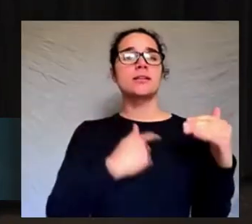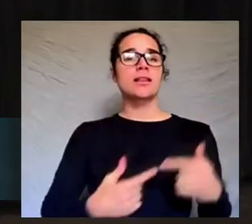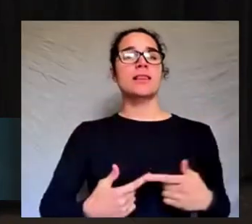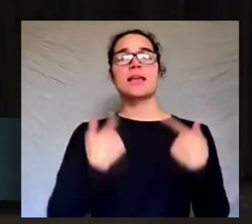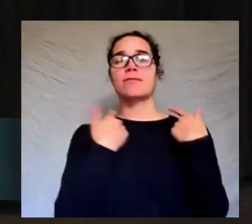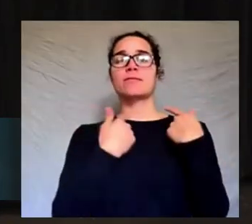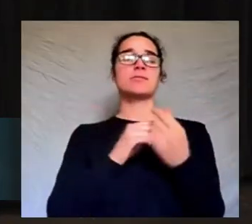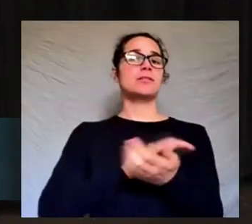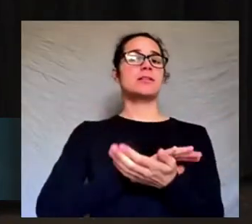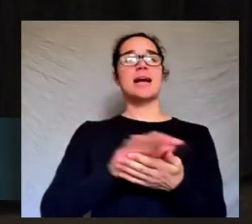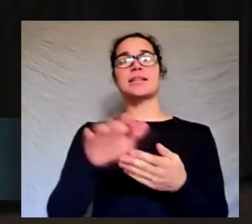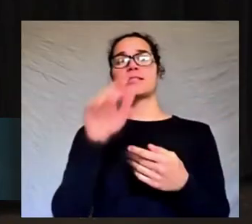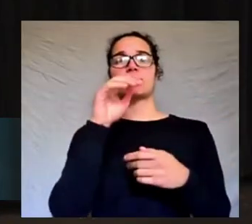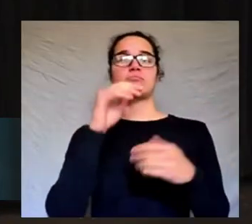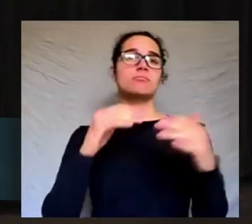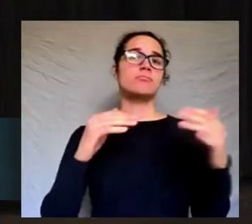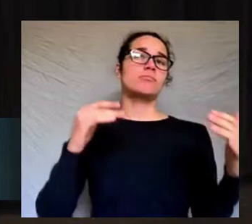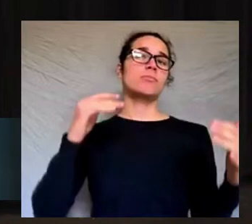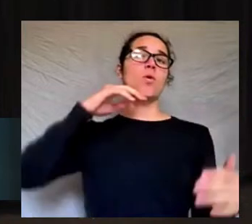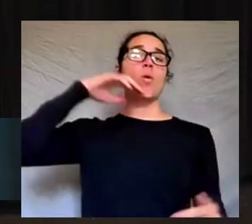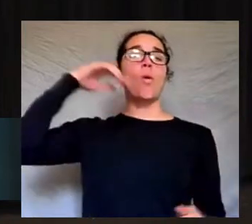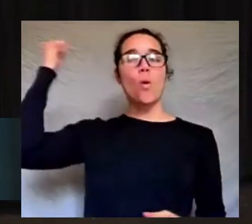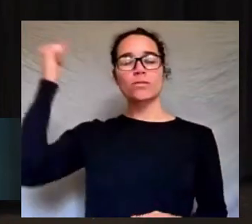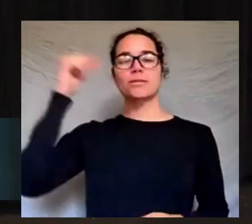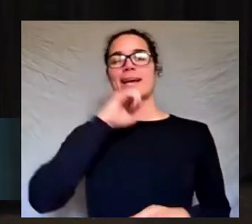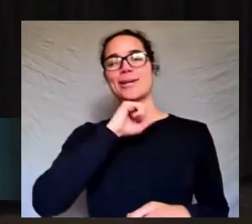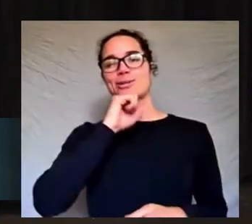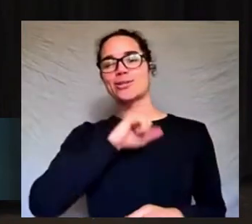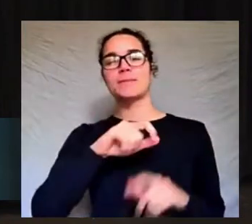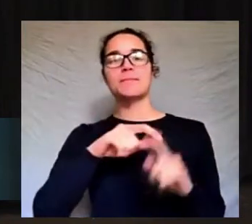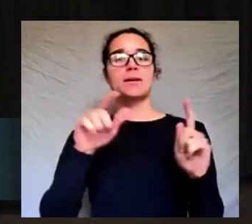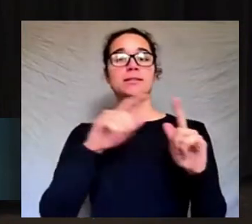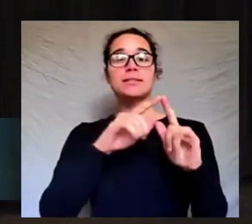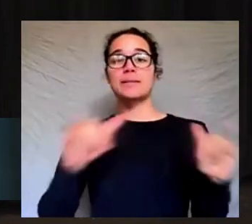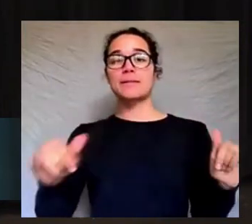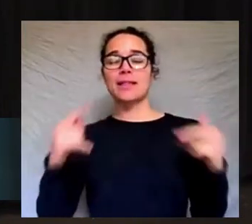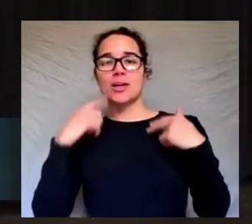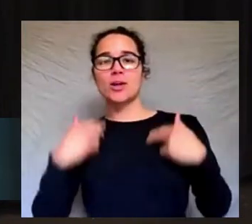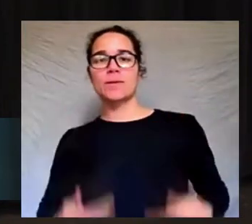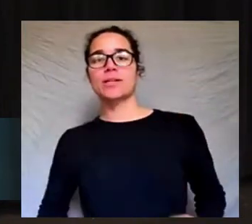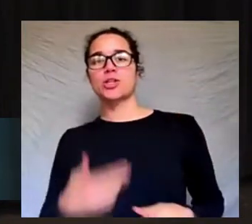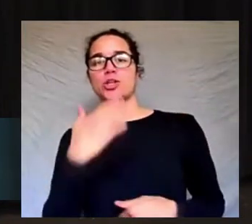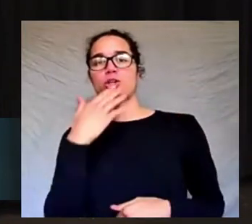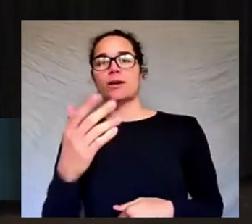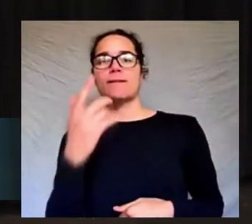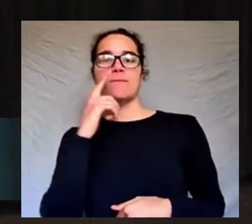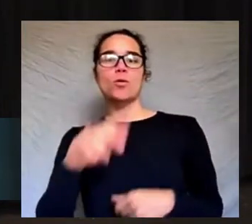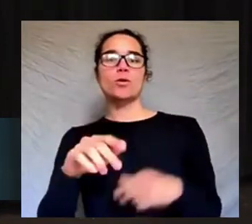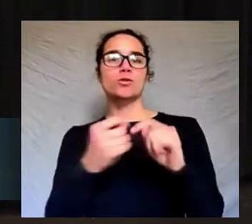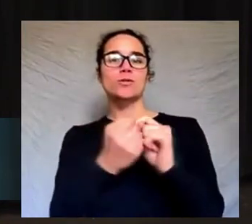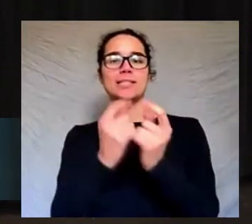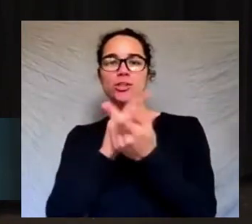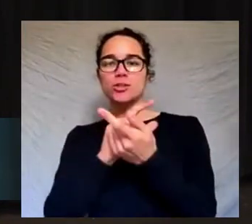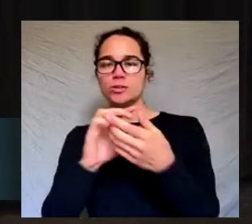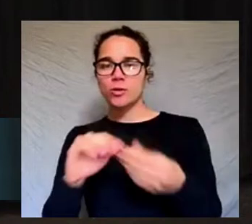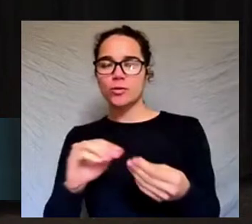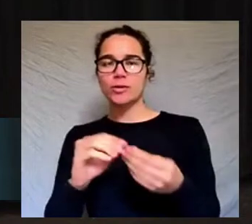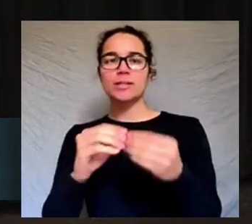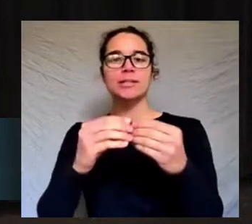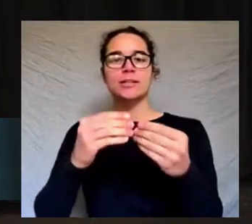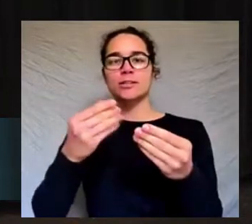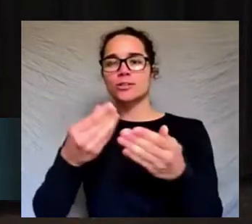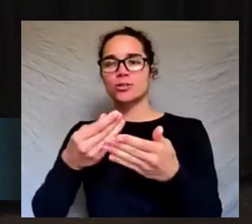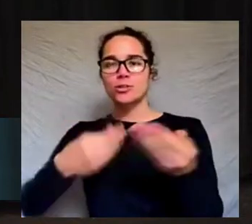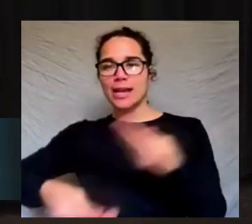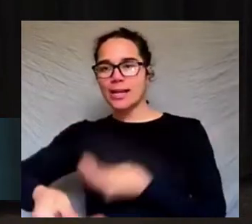But I think that humanities is also other stories, stories of translation and stories of exchange. They are novels that inspire us.